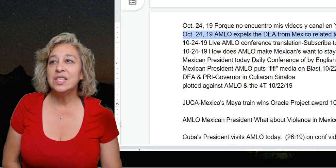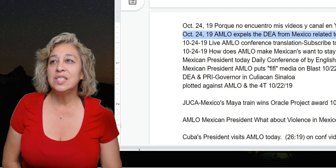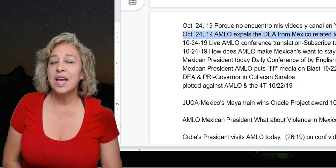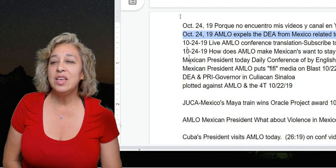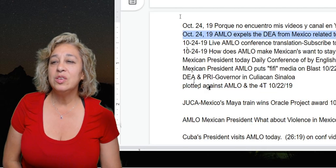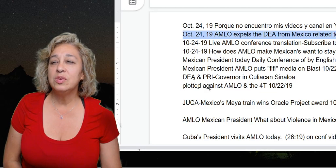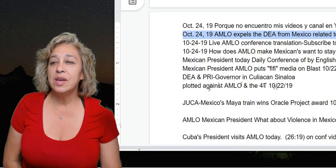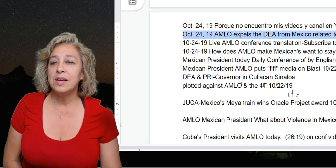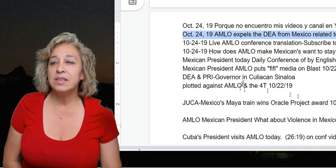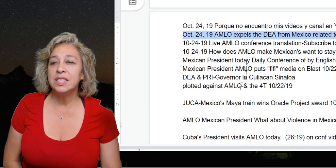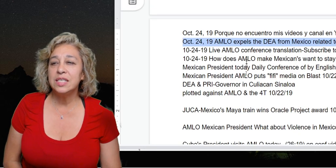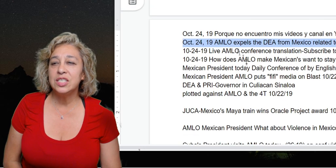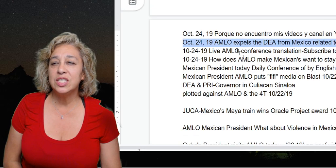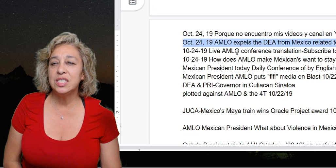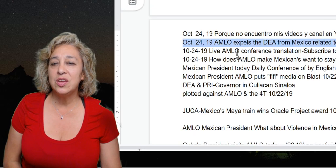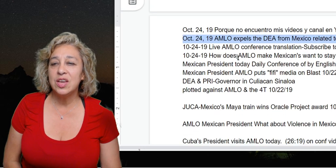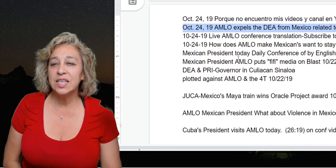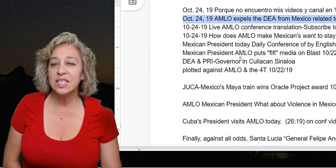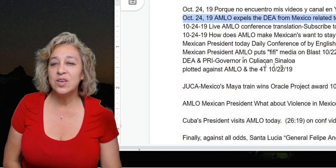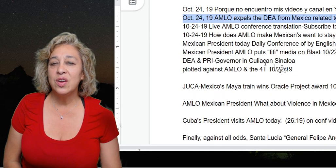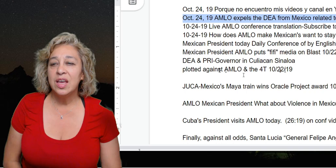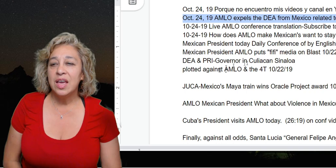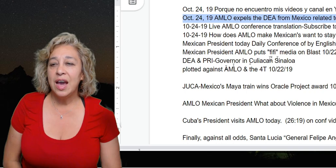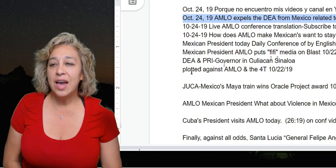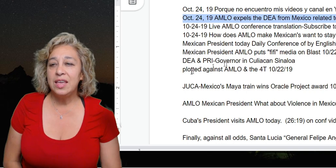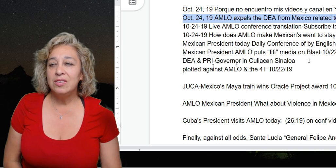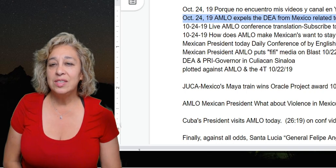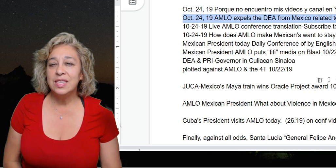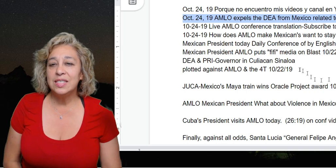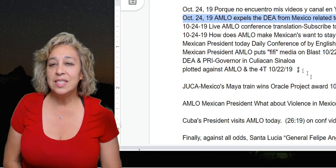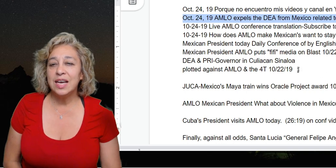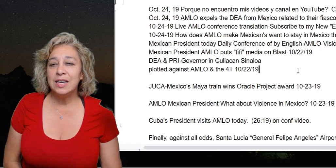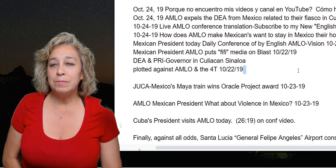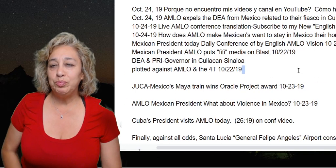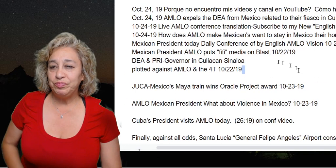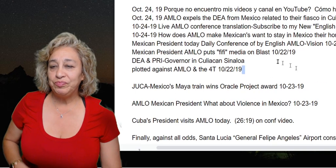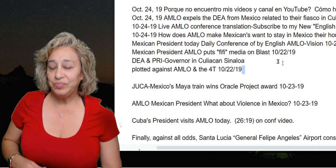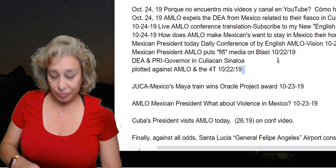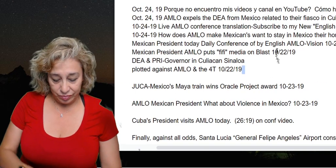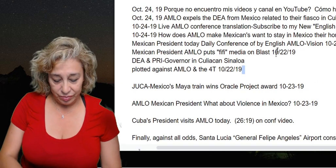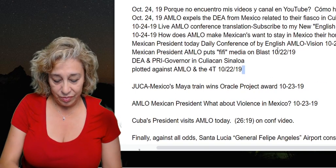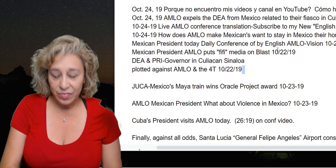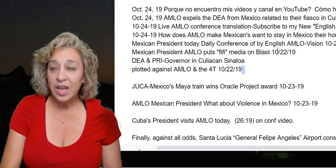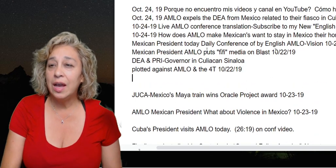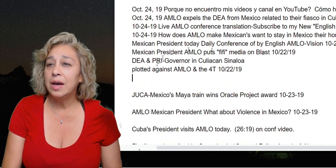So this is I use. This is just so you guys know. I use this